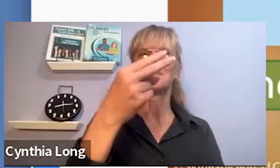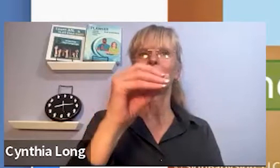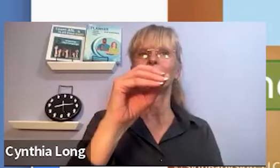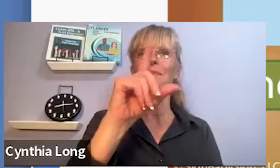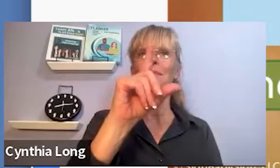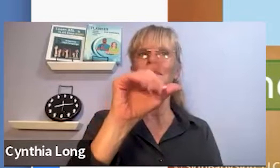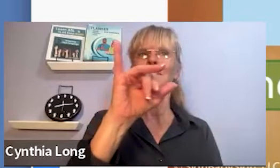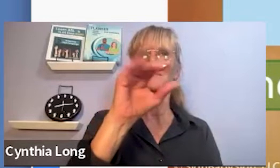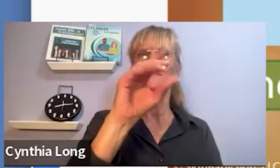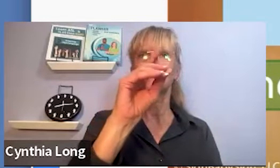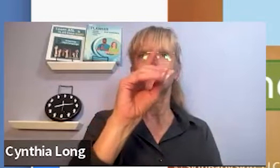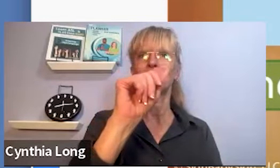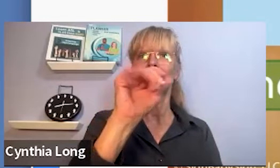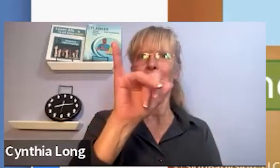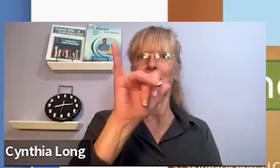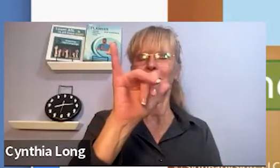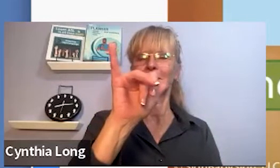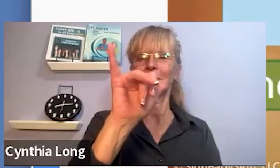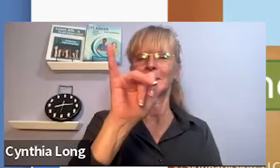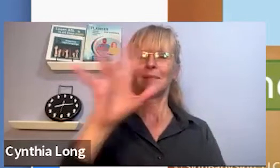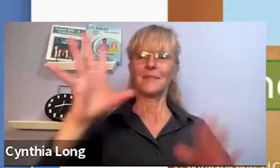Again.